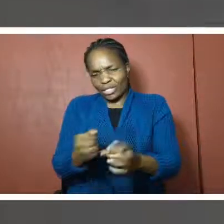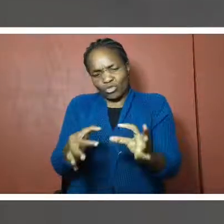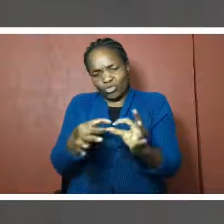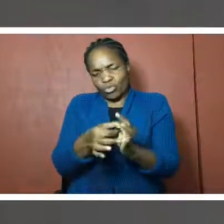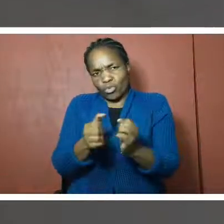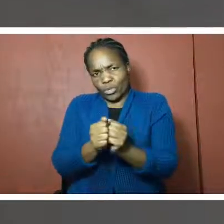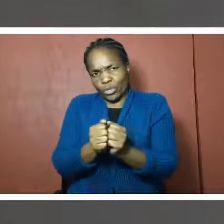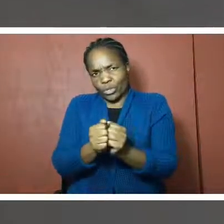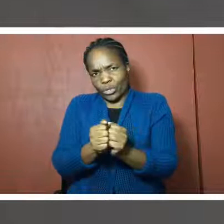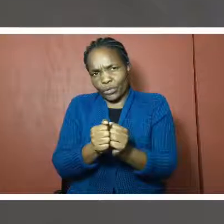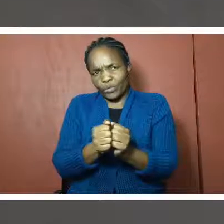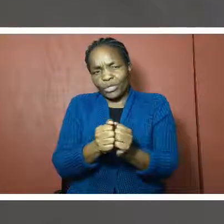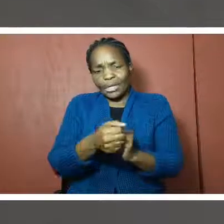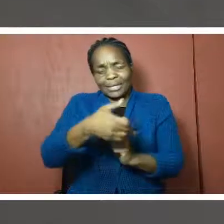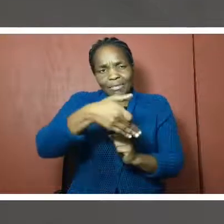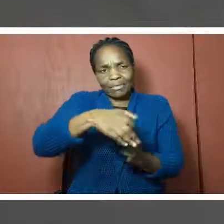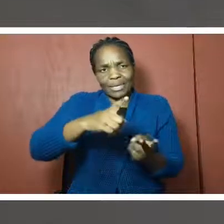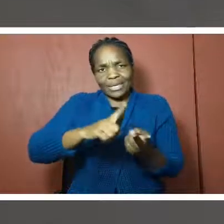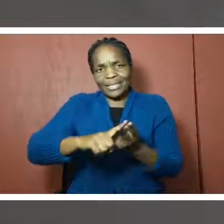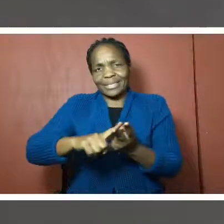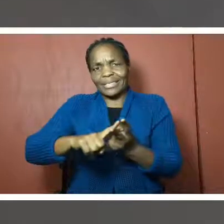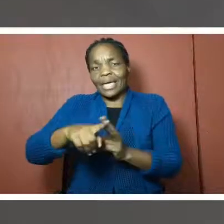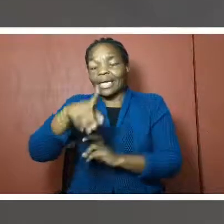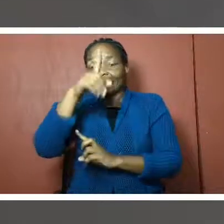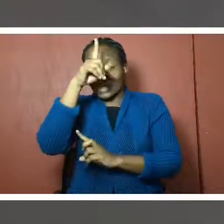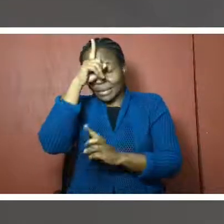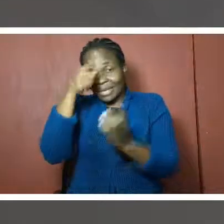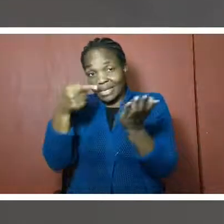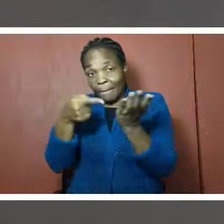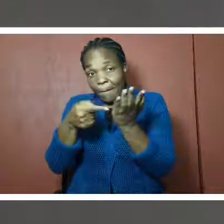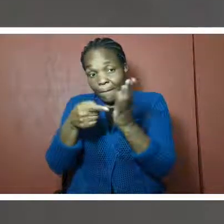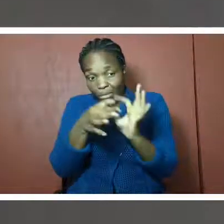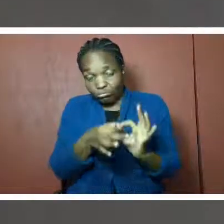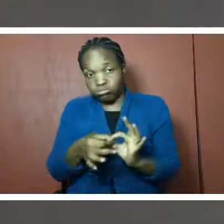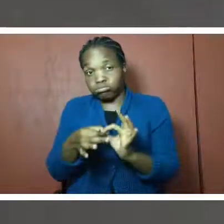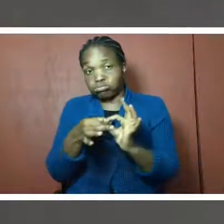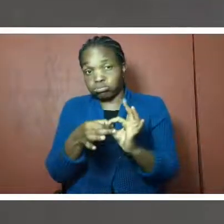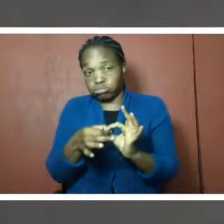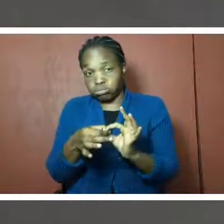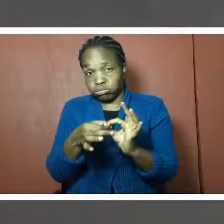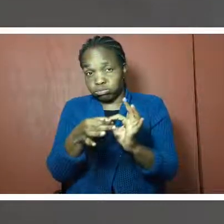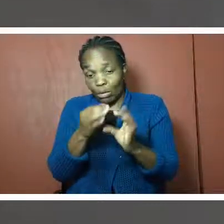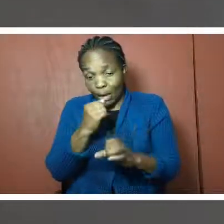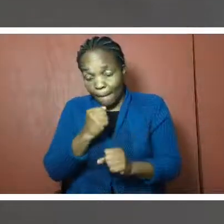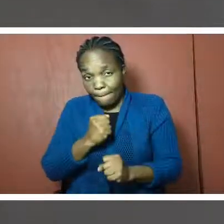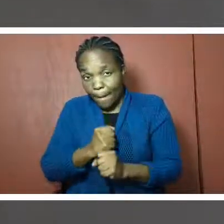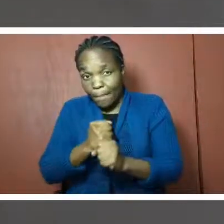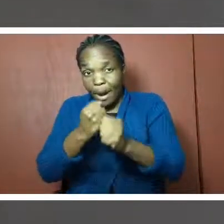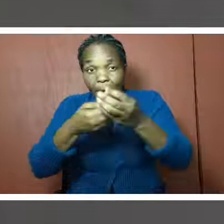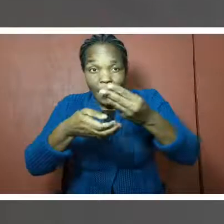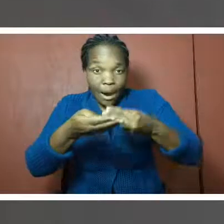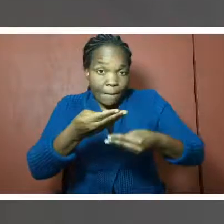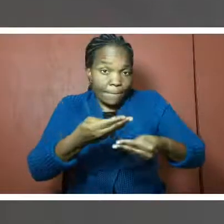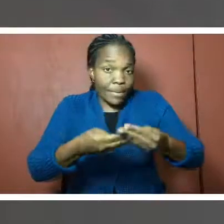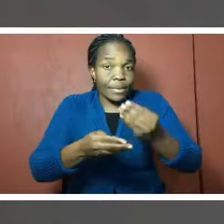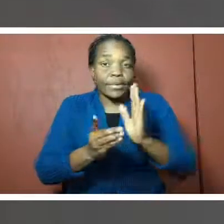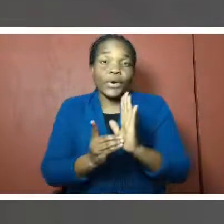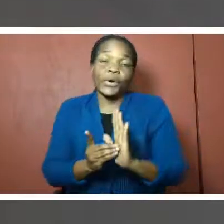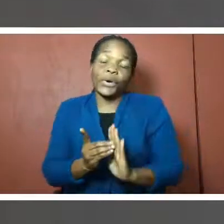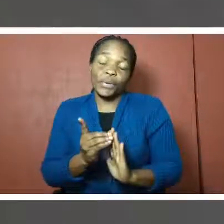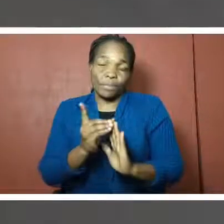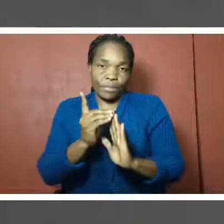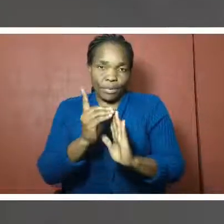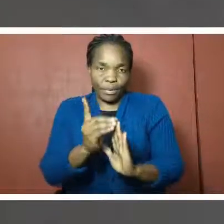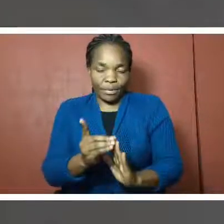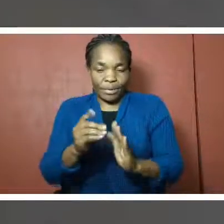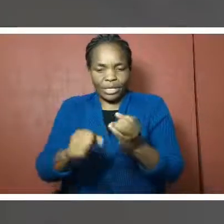joint Namibian-German technical cooperation for the sustainable economic development, and